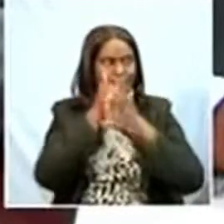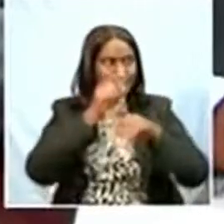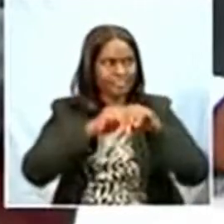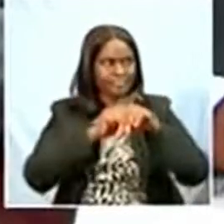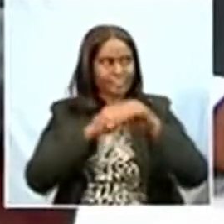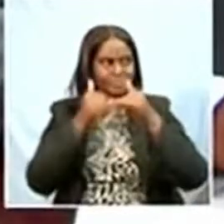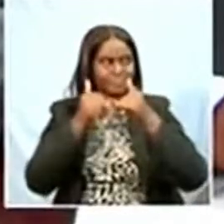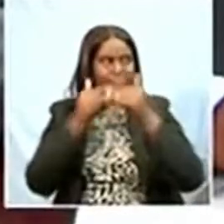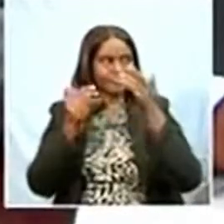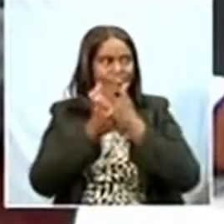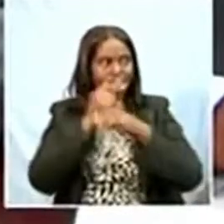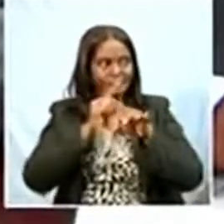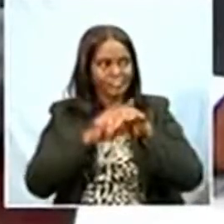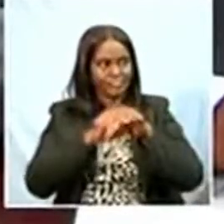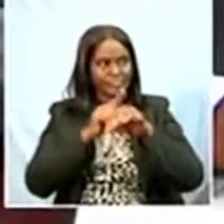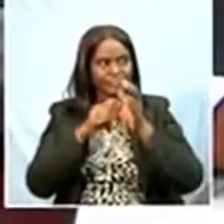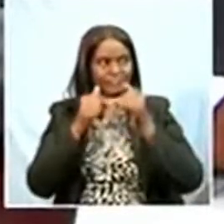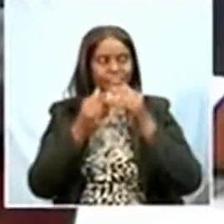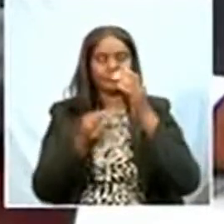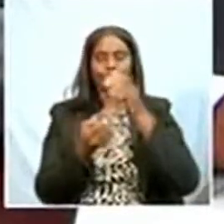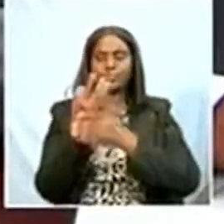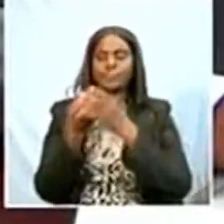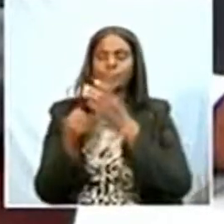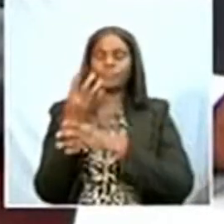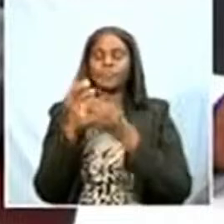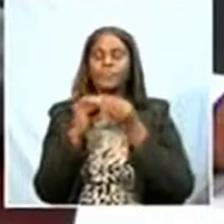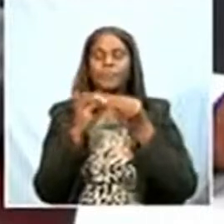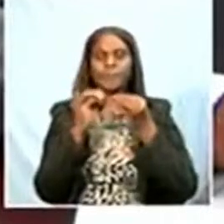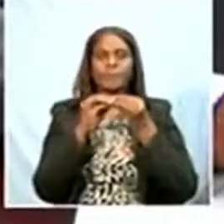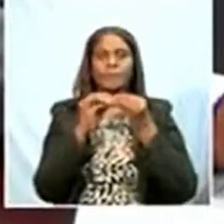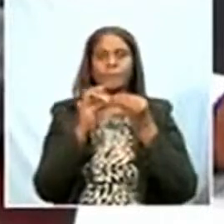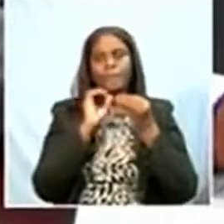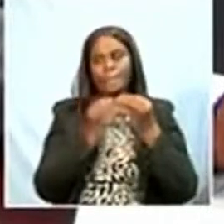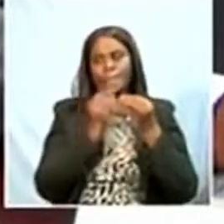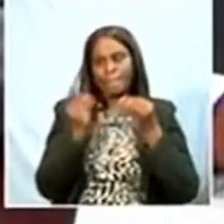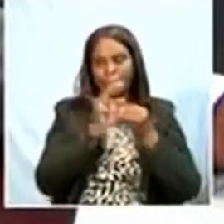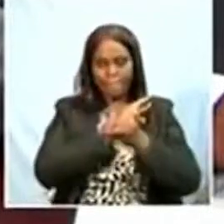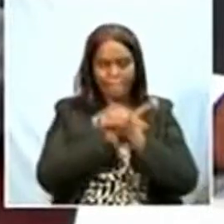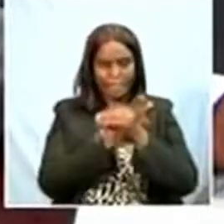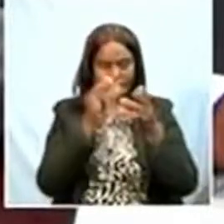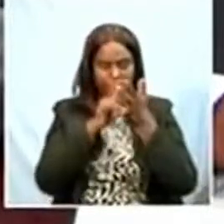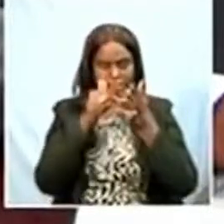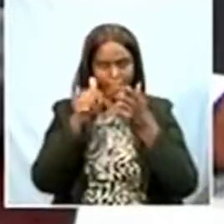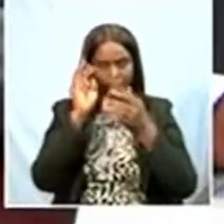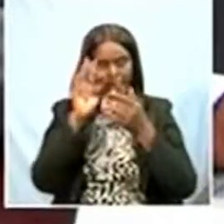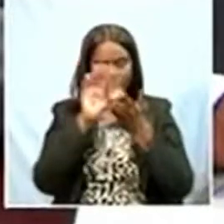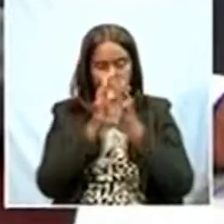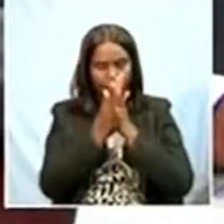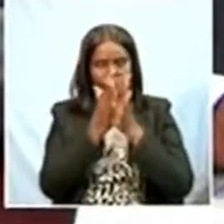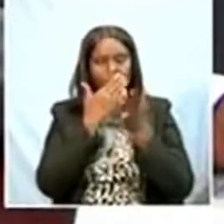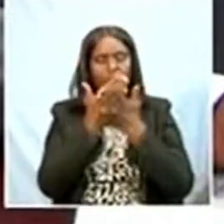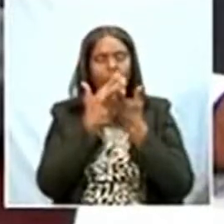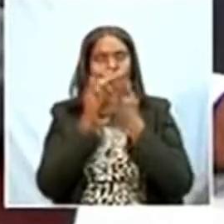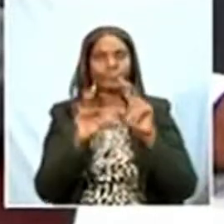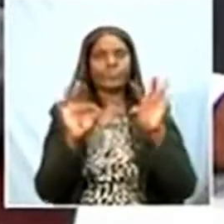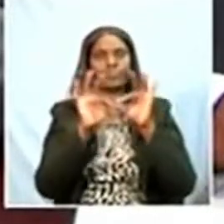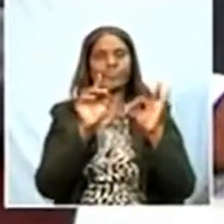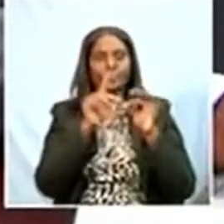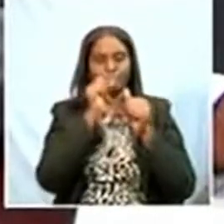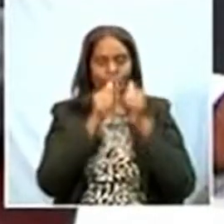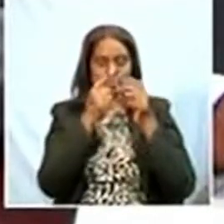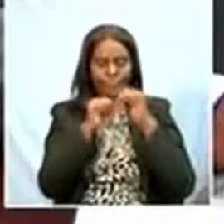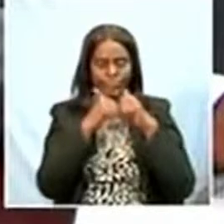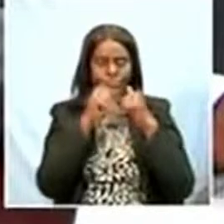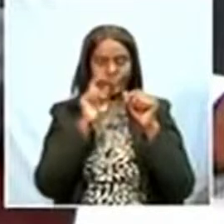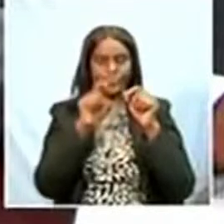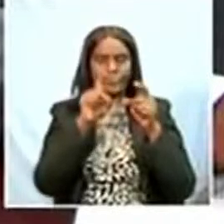a new era of green growth, where our resources again, they will become so valuable because we need to